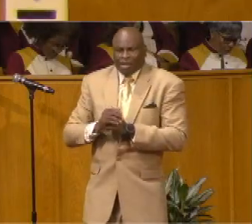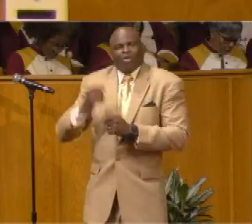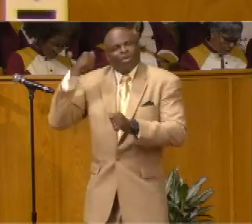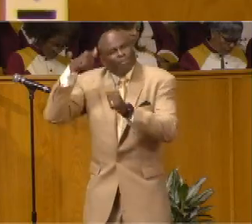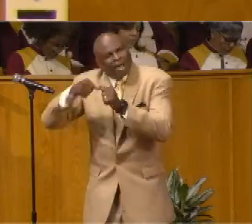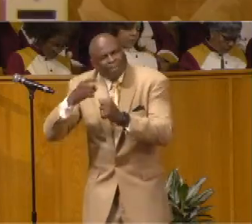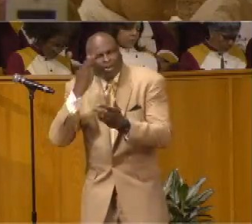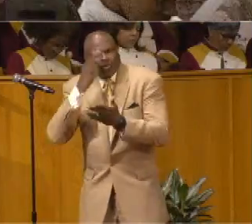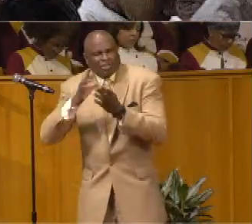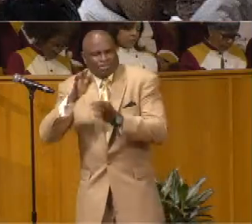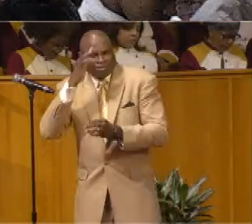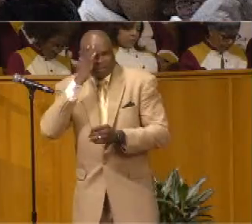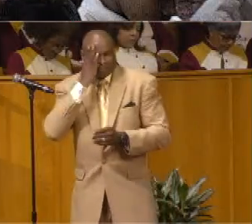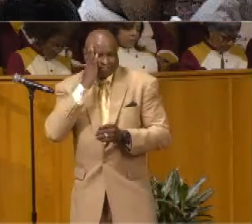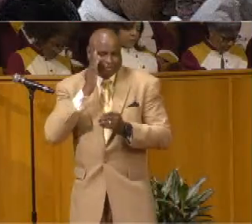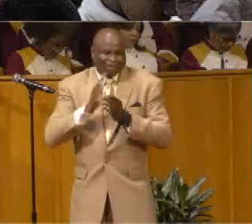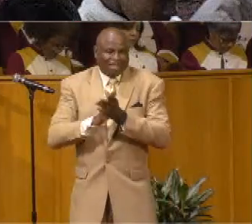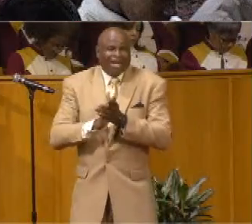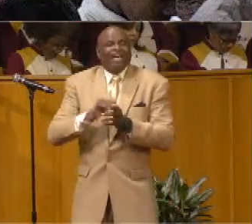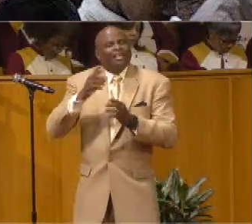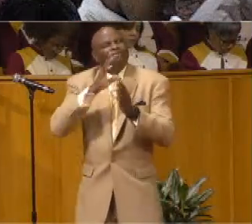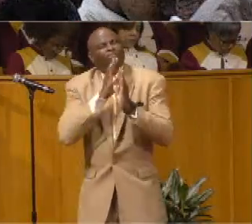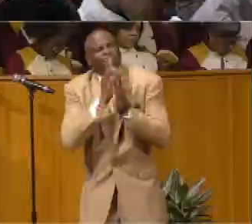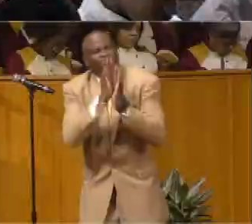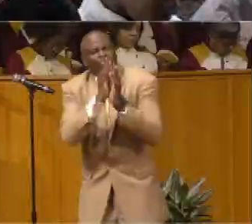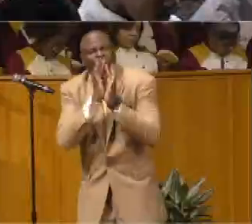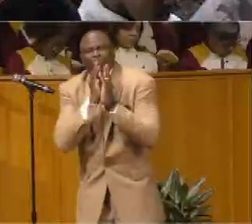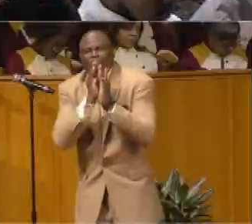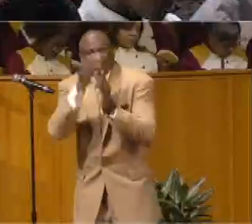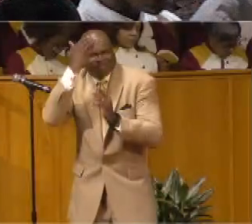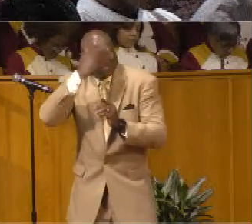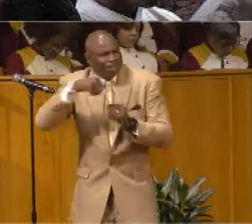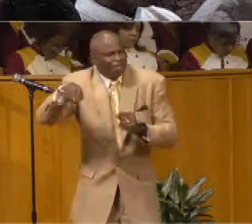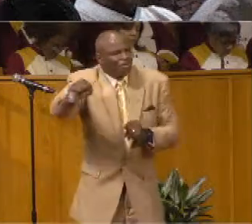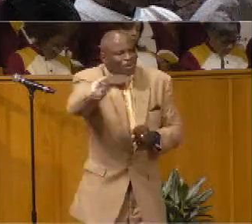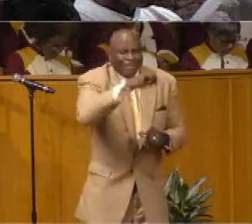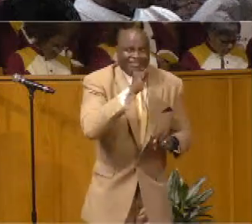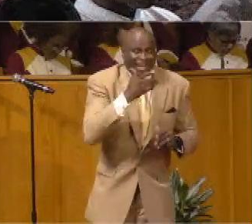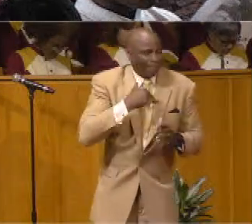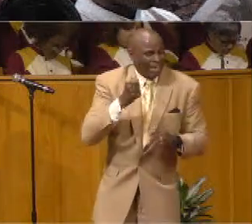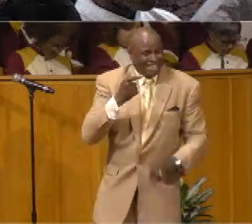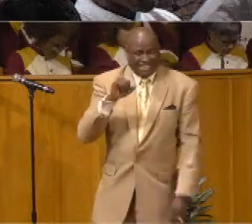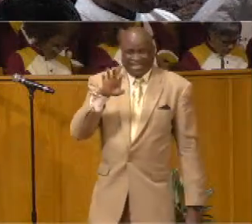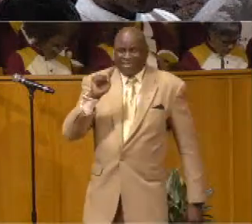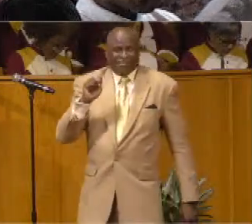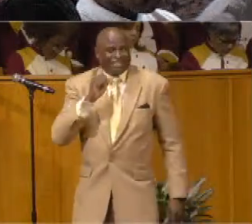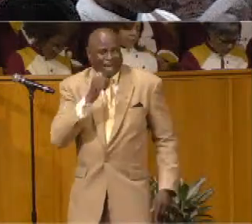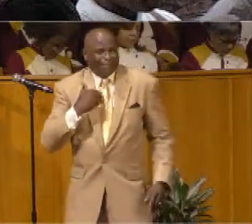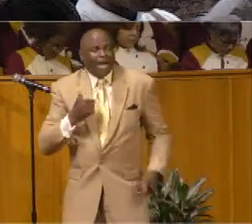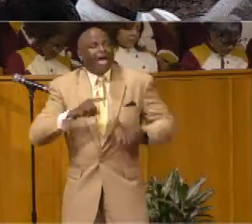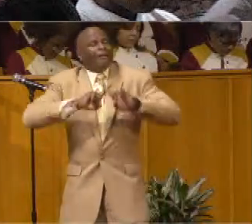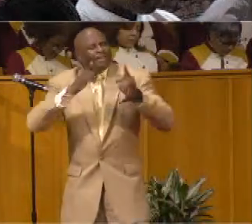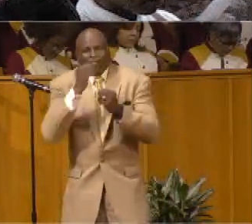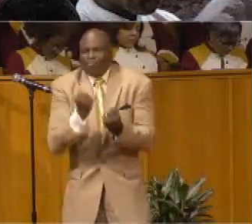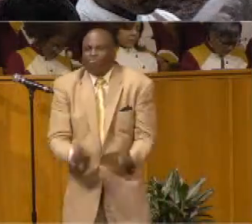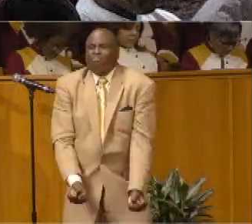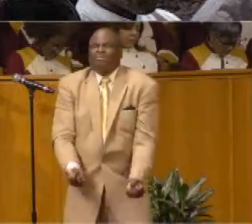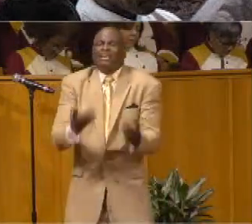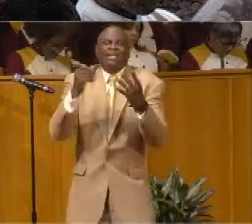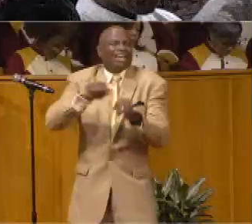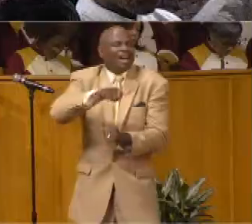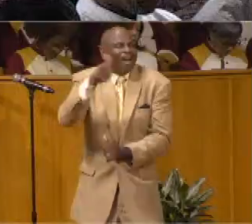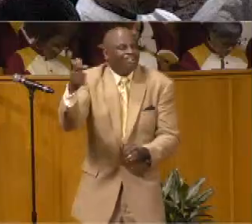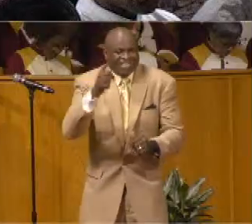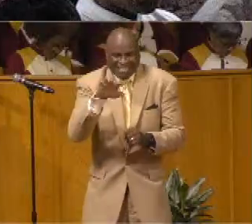Remind me, Holy Spirit, that speaking in tongues publicly may not be my gift, but there's so many others that you've brought